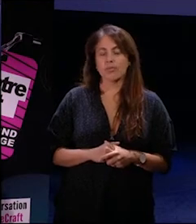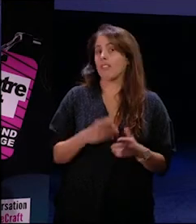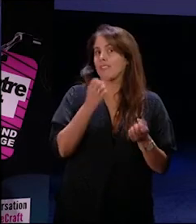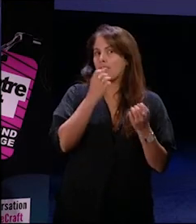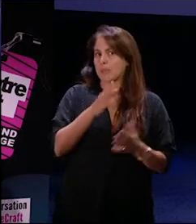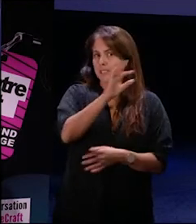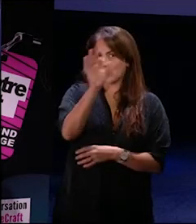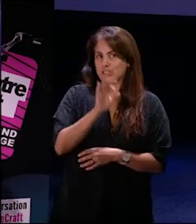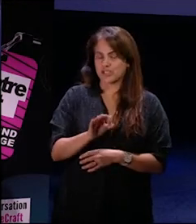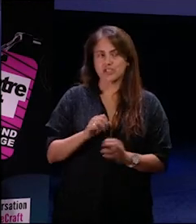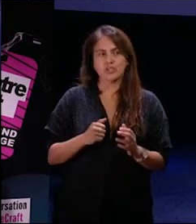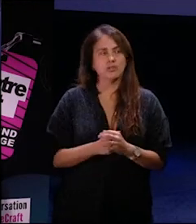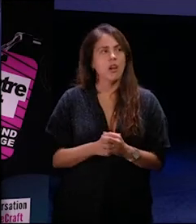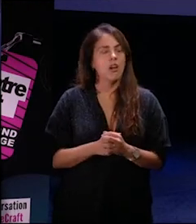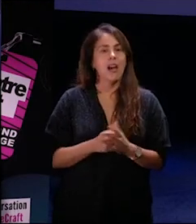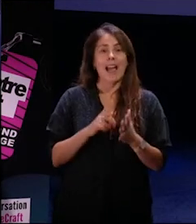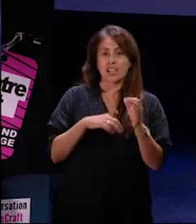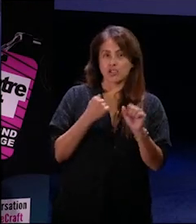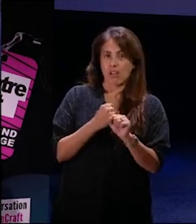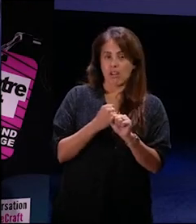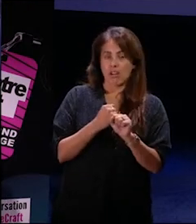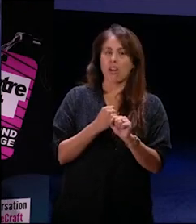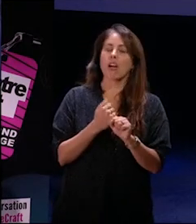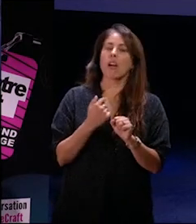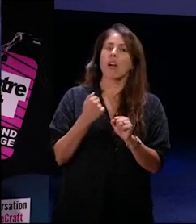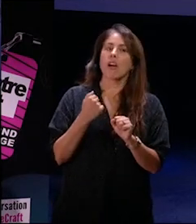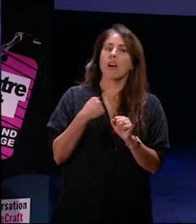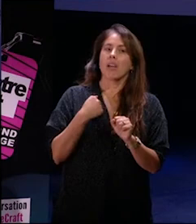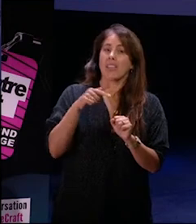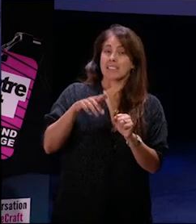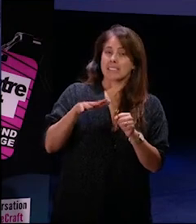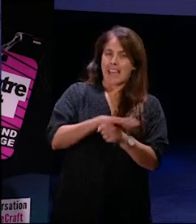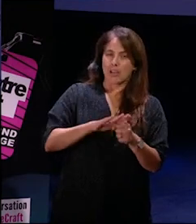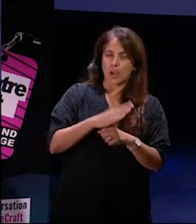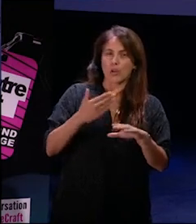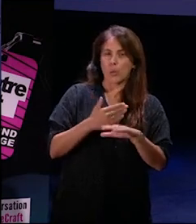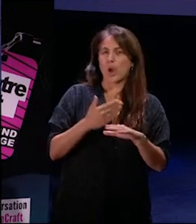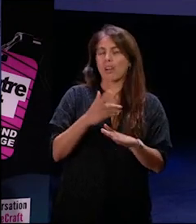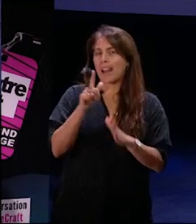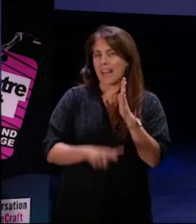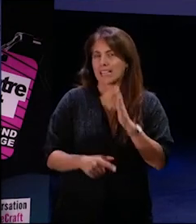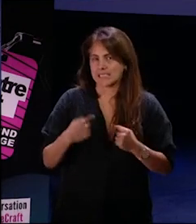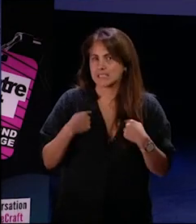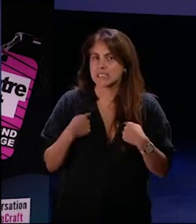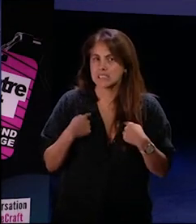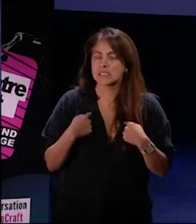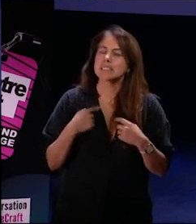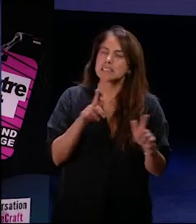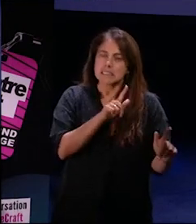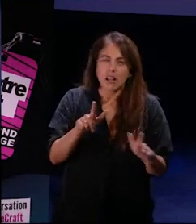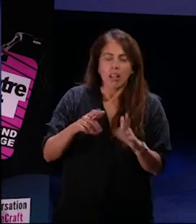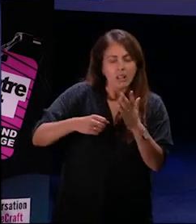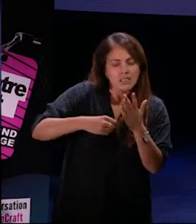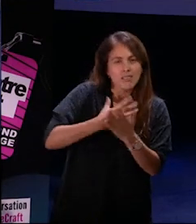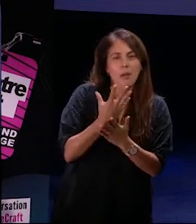question. I would say that because I came into this area of work myself quite late, I'm still developing